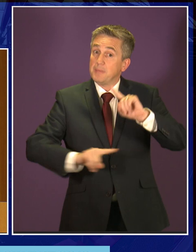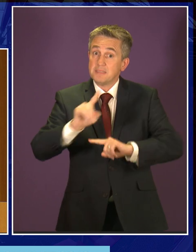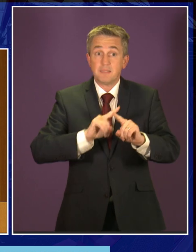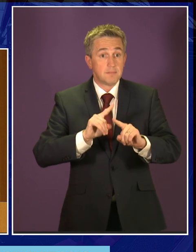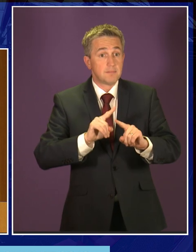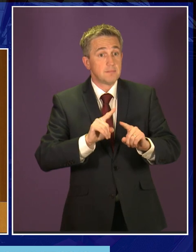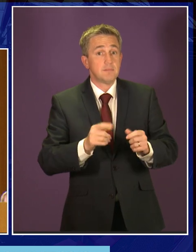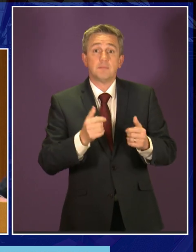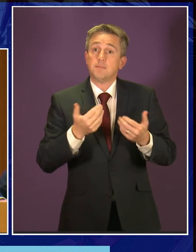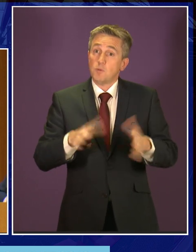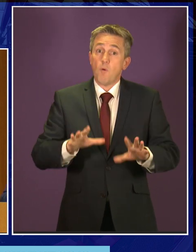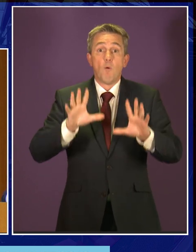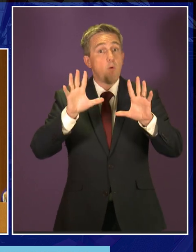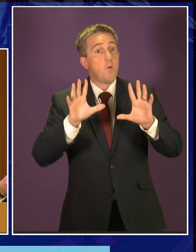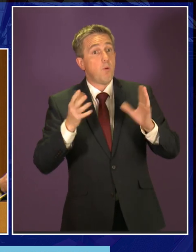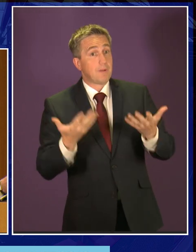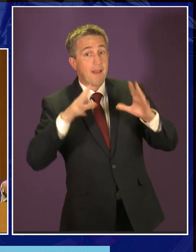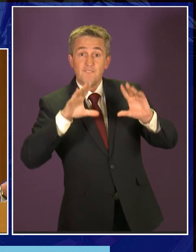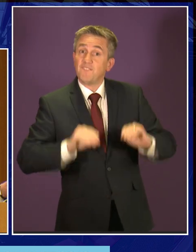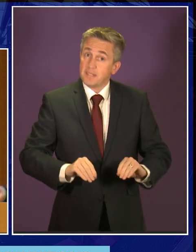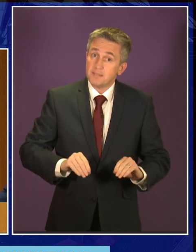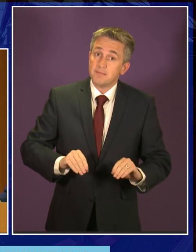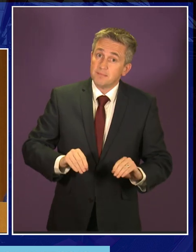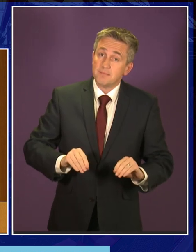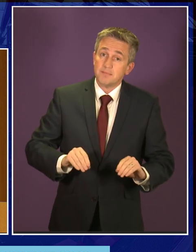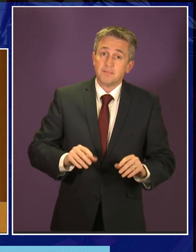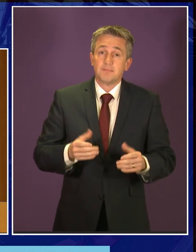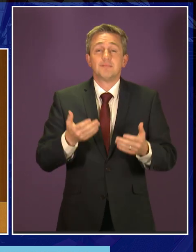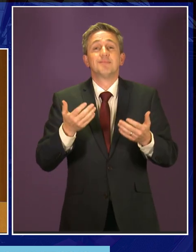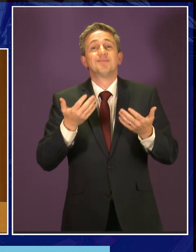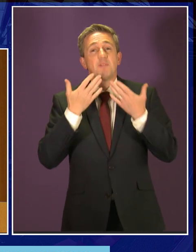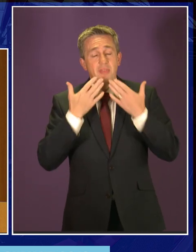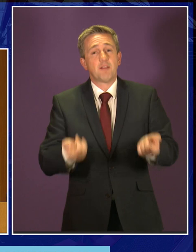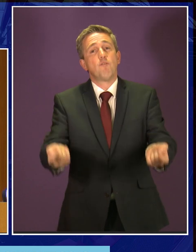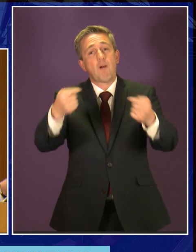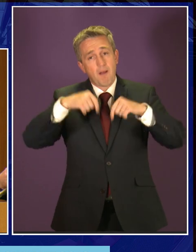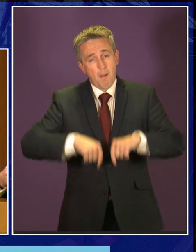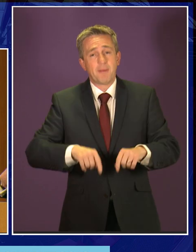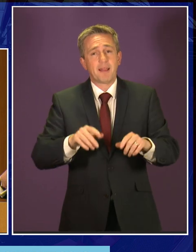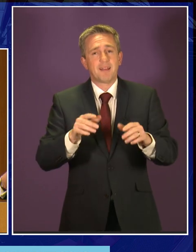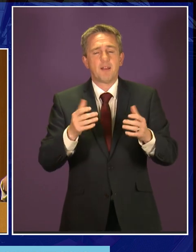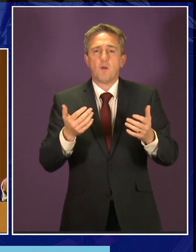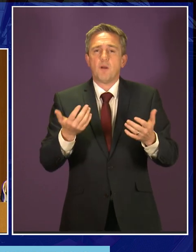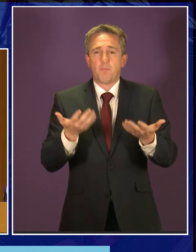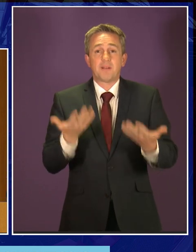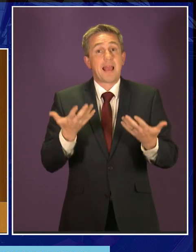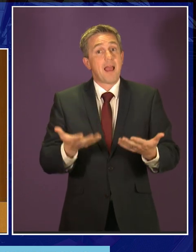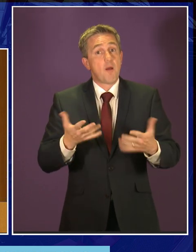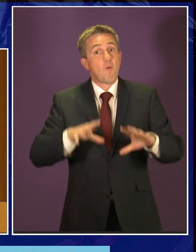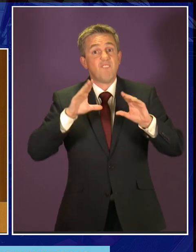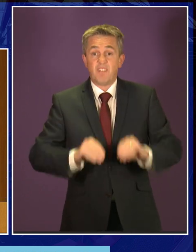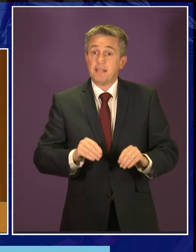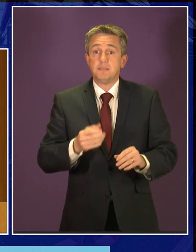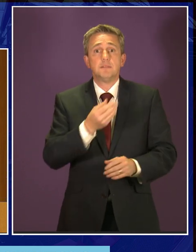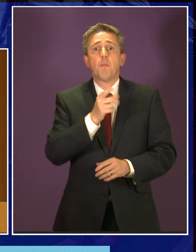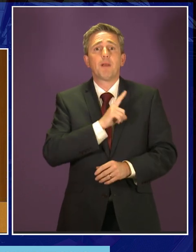is it. Thank you for me. Before, when I close, as always, I'll hand over to Joanne Kendall, who will escort you or tell you where to go to get, I think,